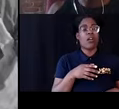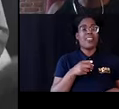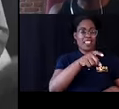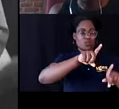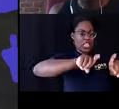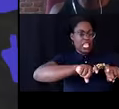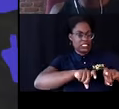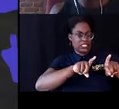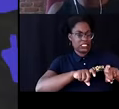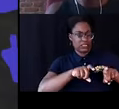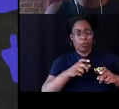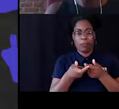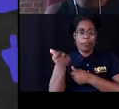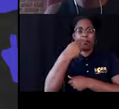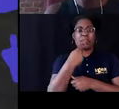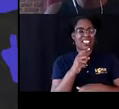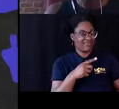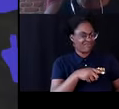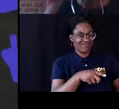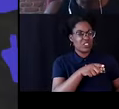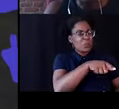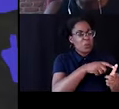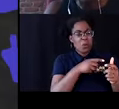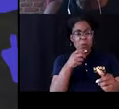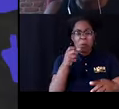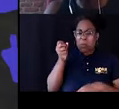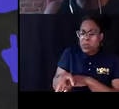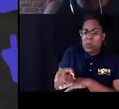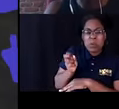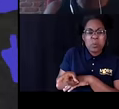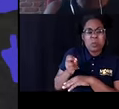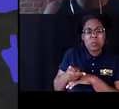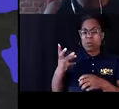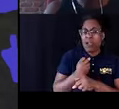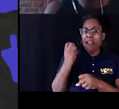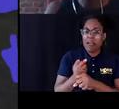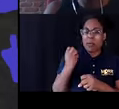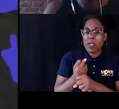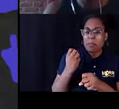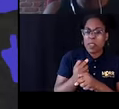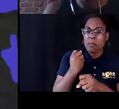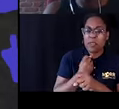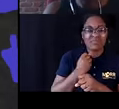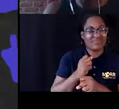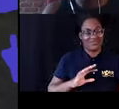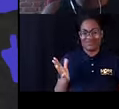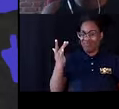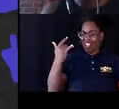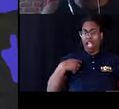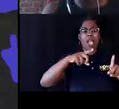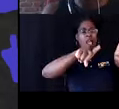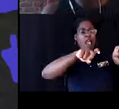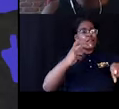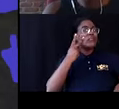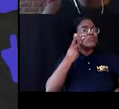And so now we're back to Toni K. Bambara, who in the Black Woman Anthology also talks about